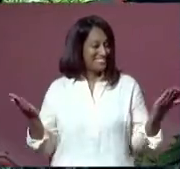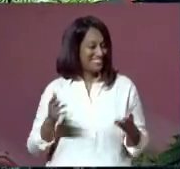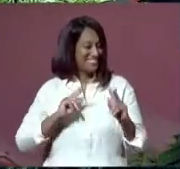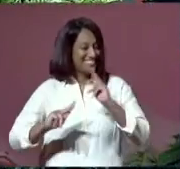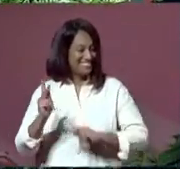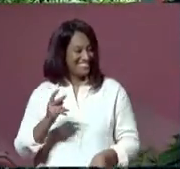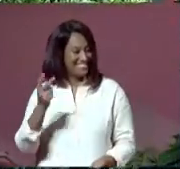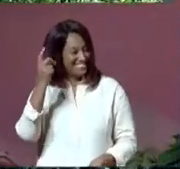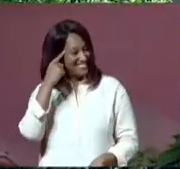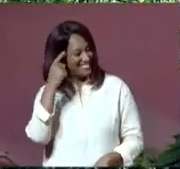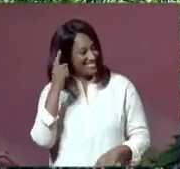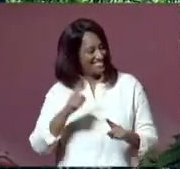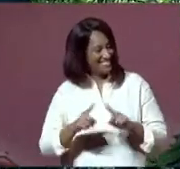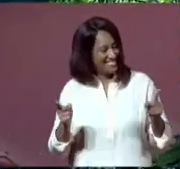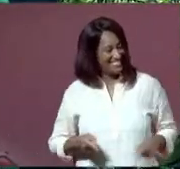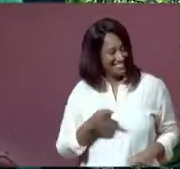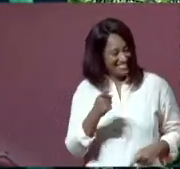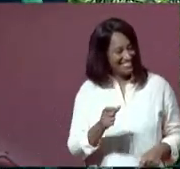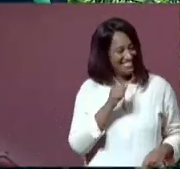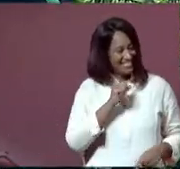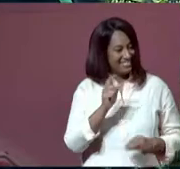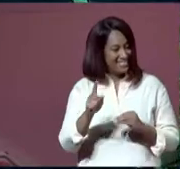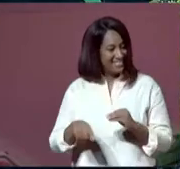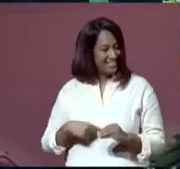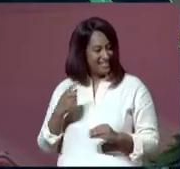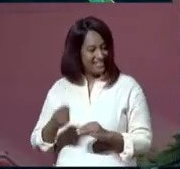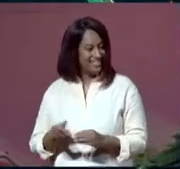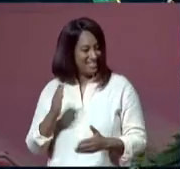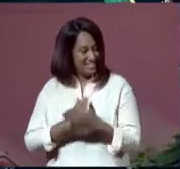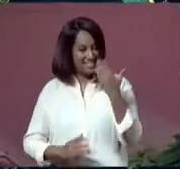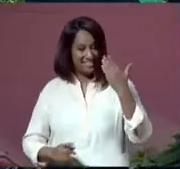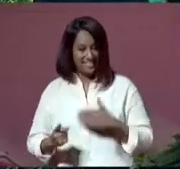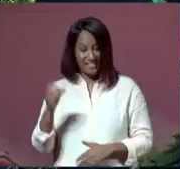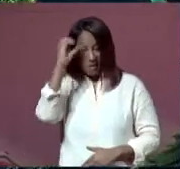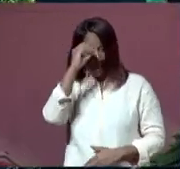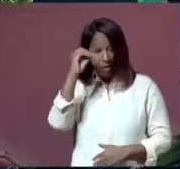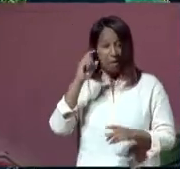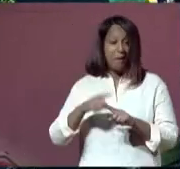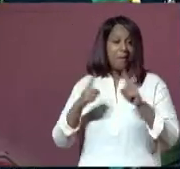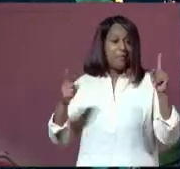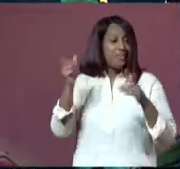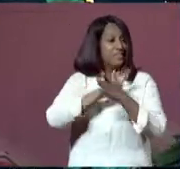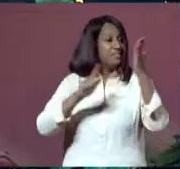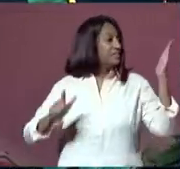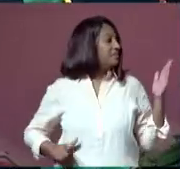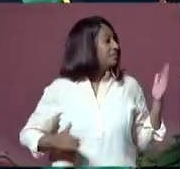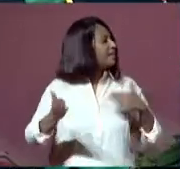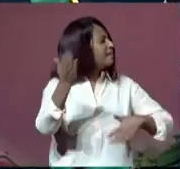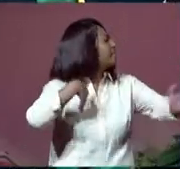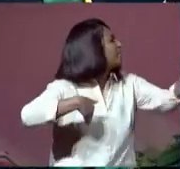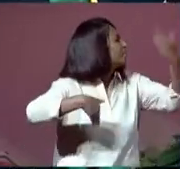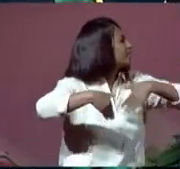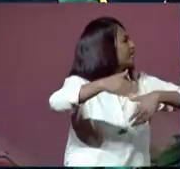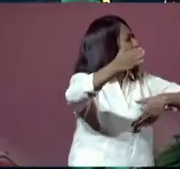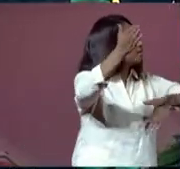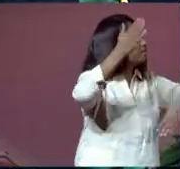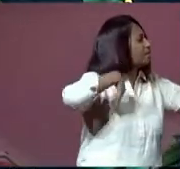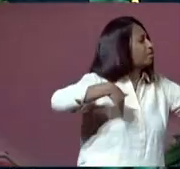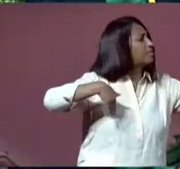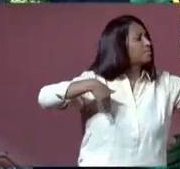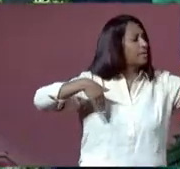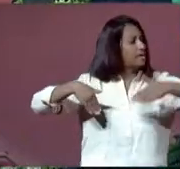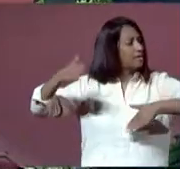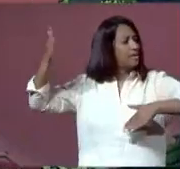but you. This is not about anybody's opinion but the Lord's. Come on, come on, come on, come